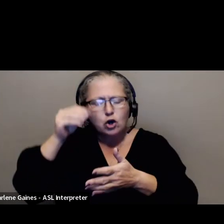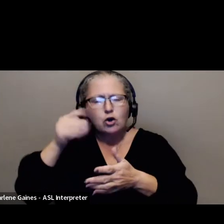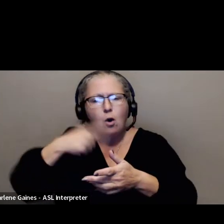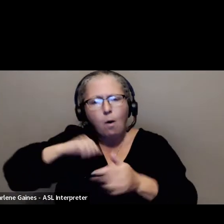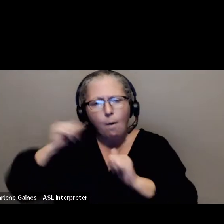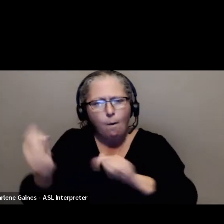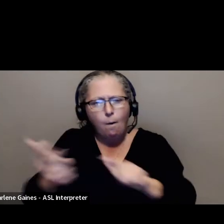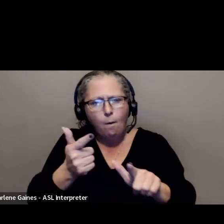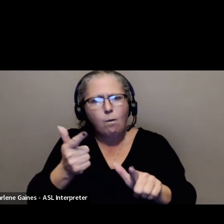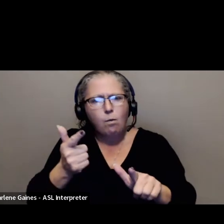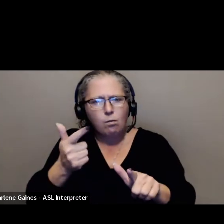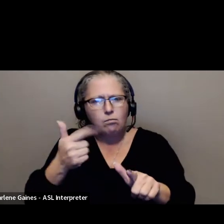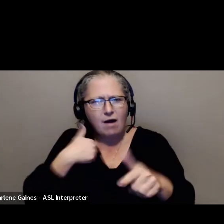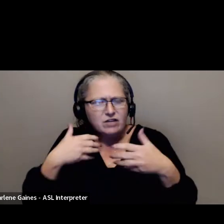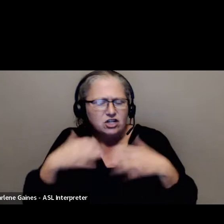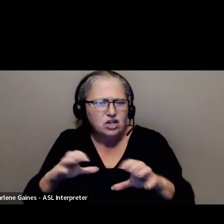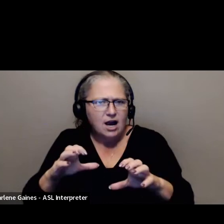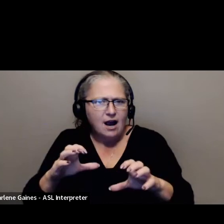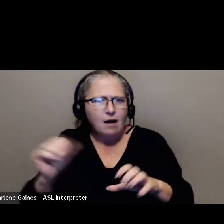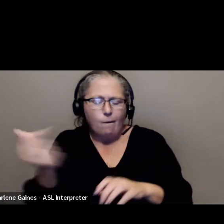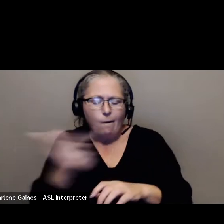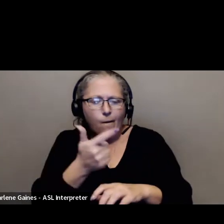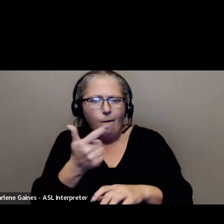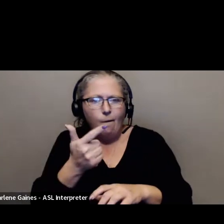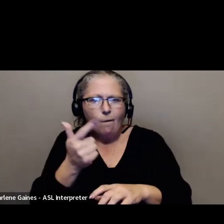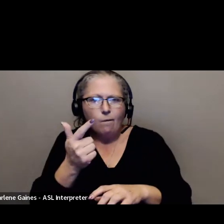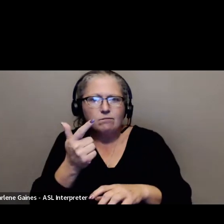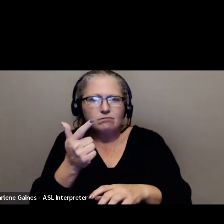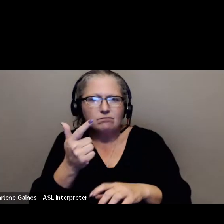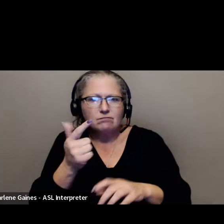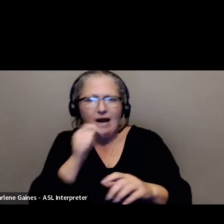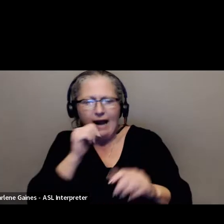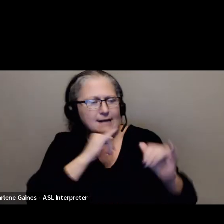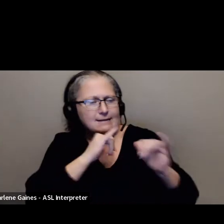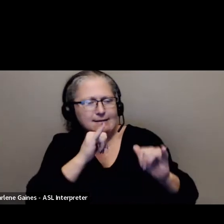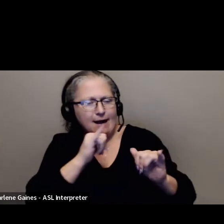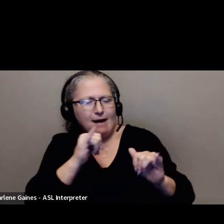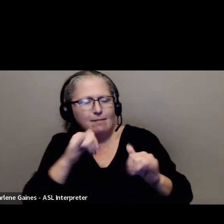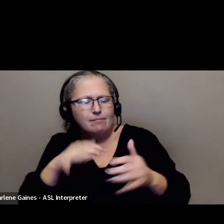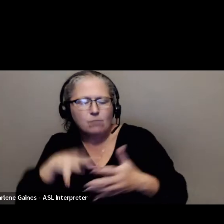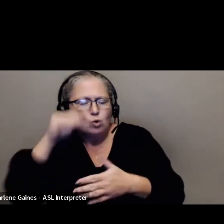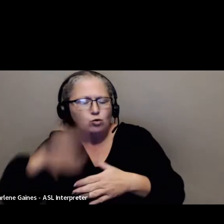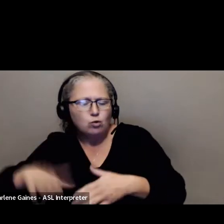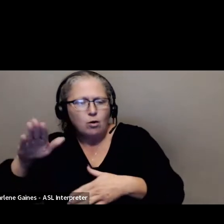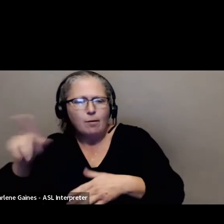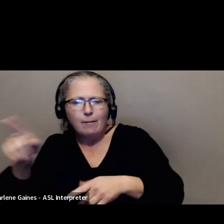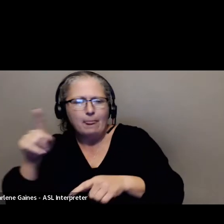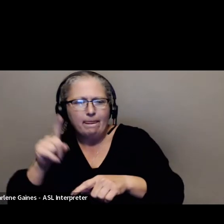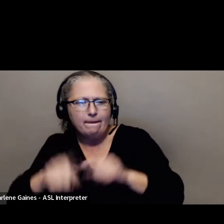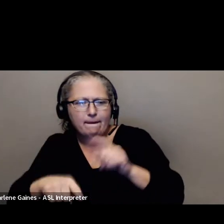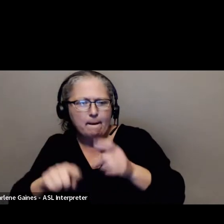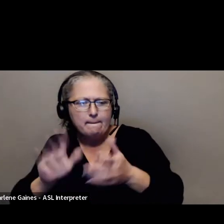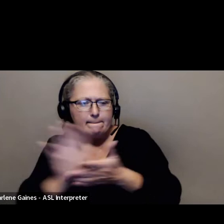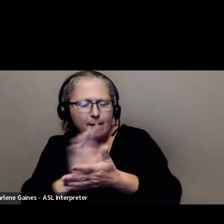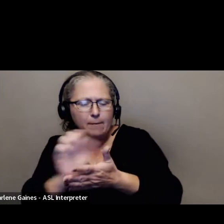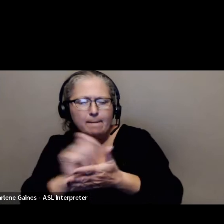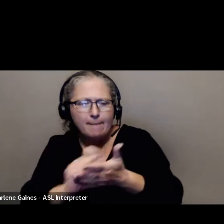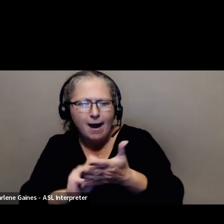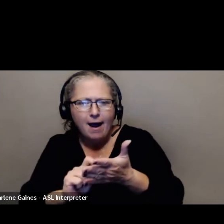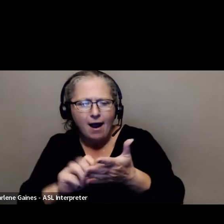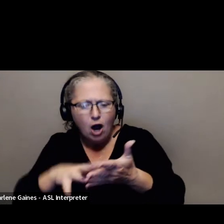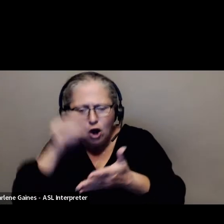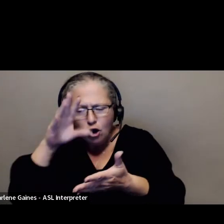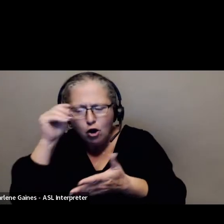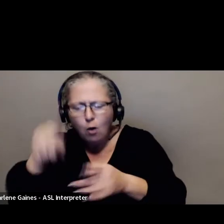all had the chance to, and we have had the chance to as we've grown up. They weren't able to hold a paper and pen and learn about what's going on in the